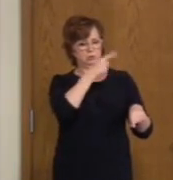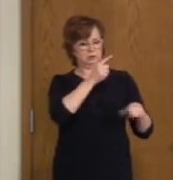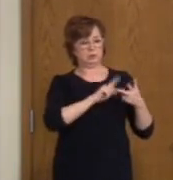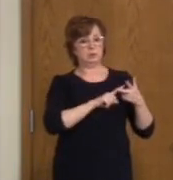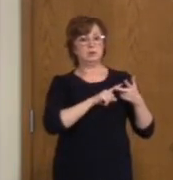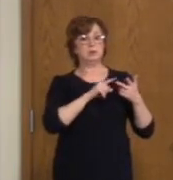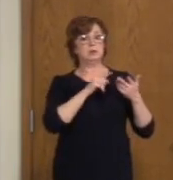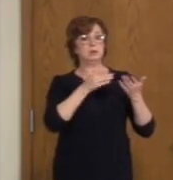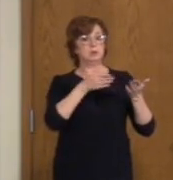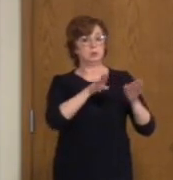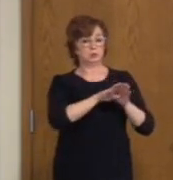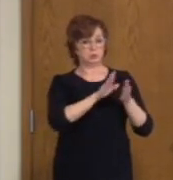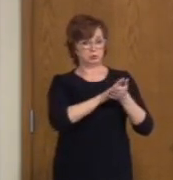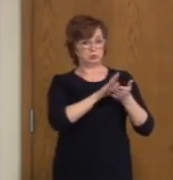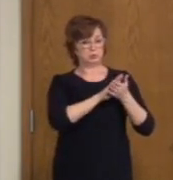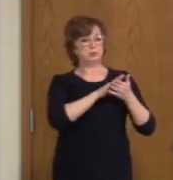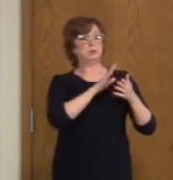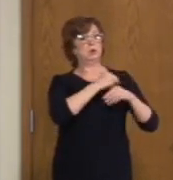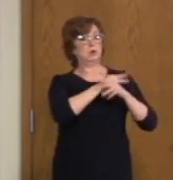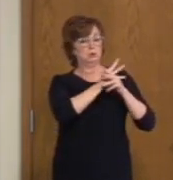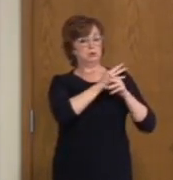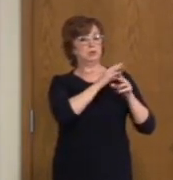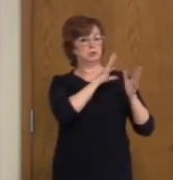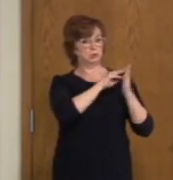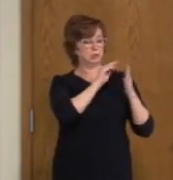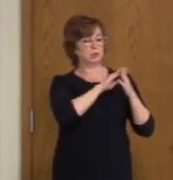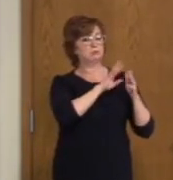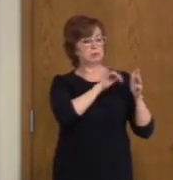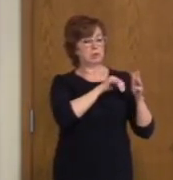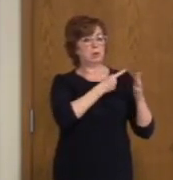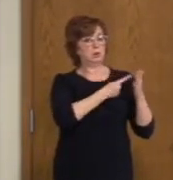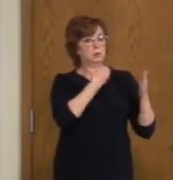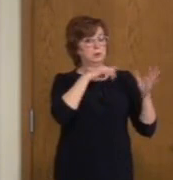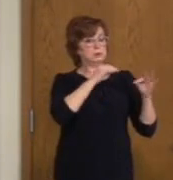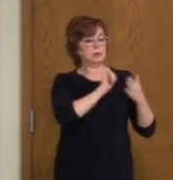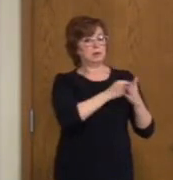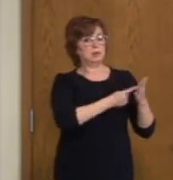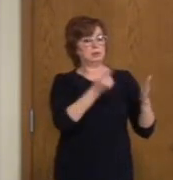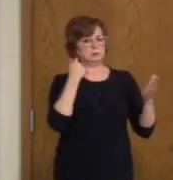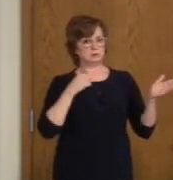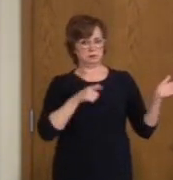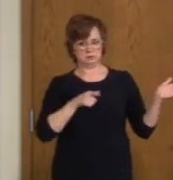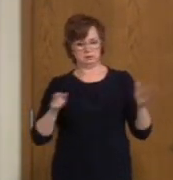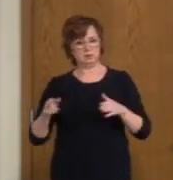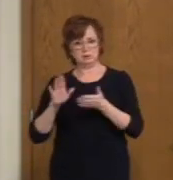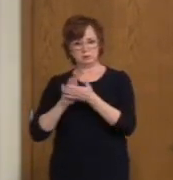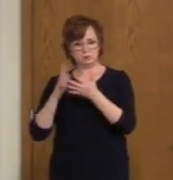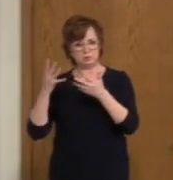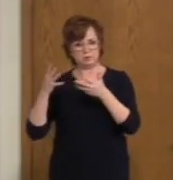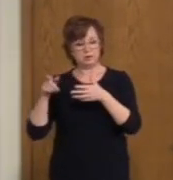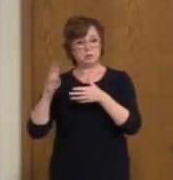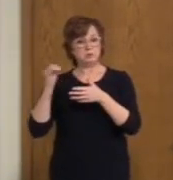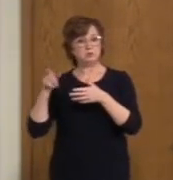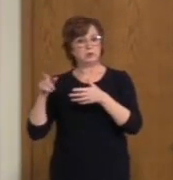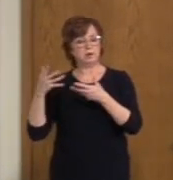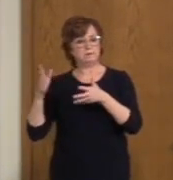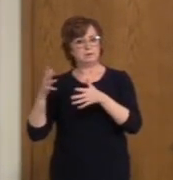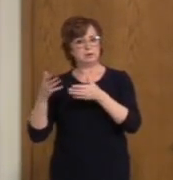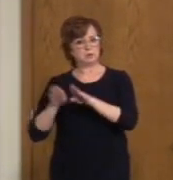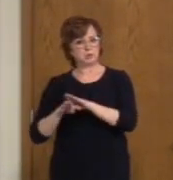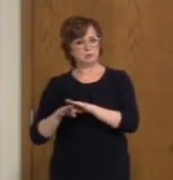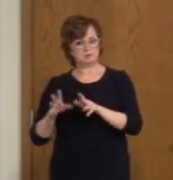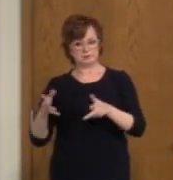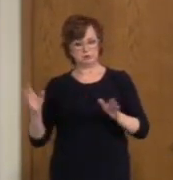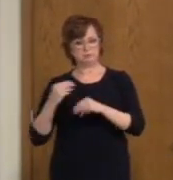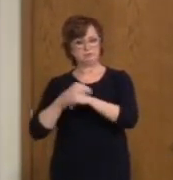of schools in Regina as well. What we're seeing in Moose Jaw is actually the closure of schools, so there is some movement that is